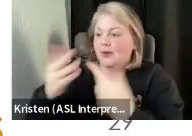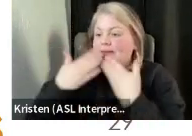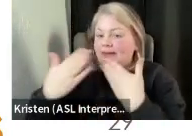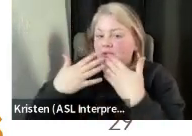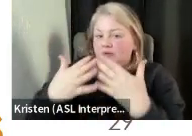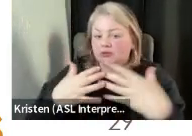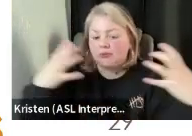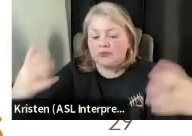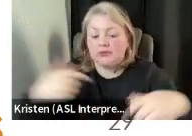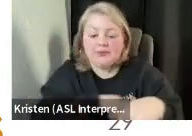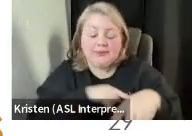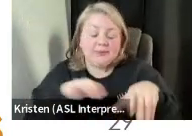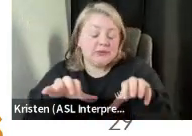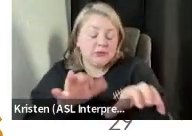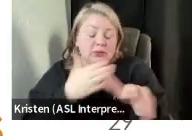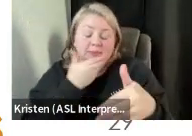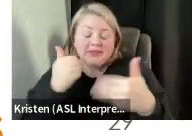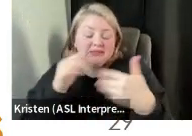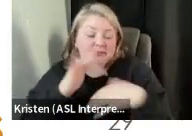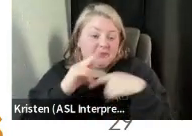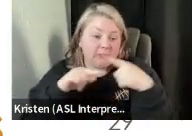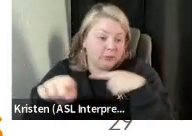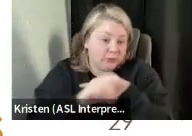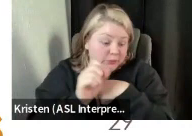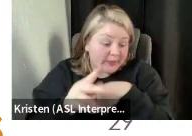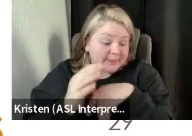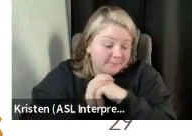We will do our best to be available to you.